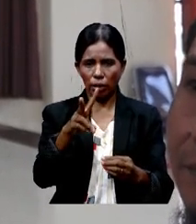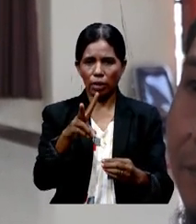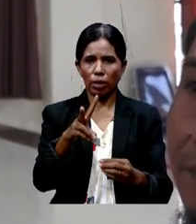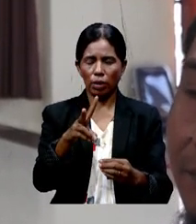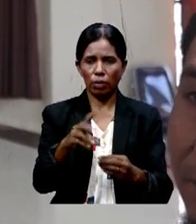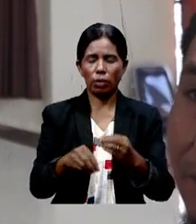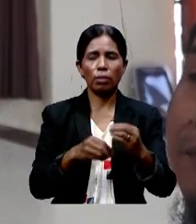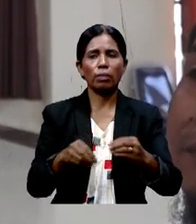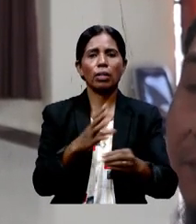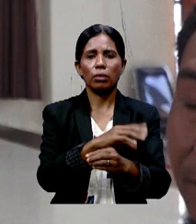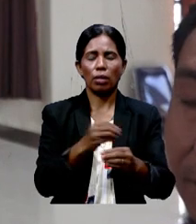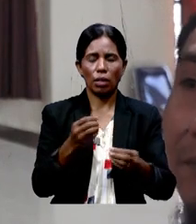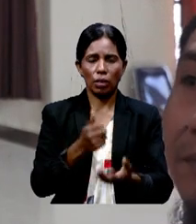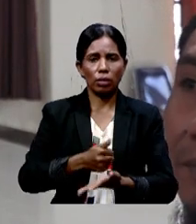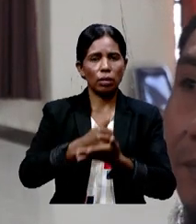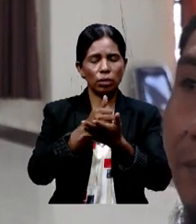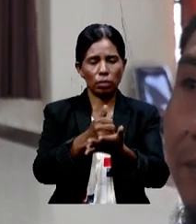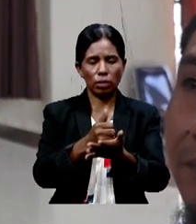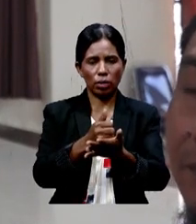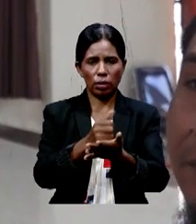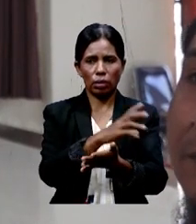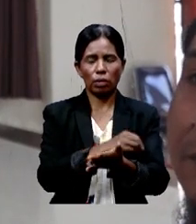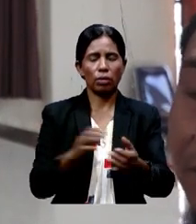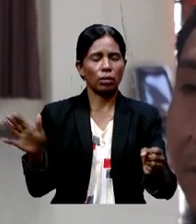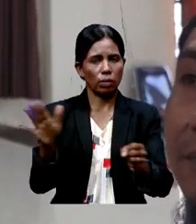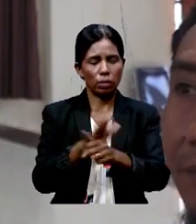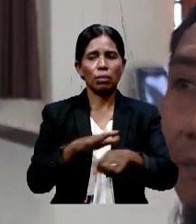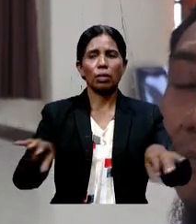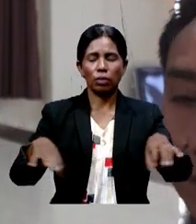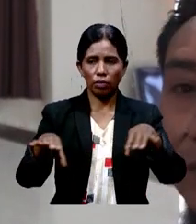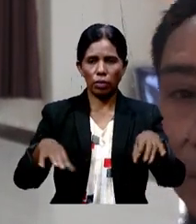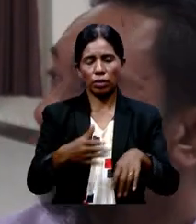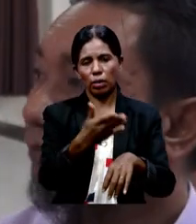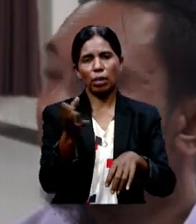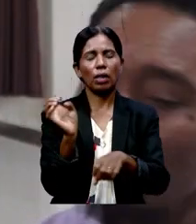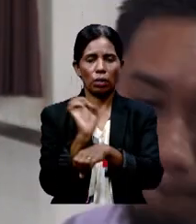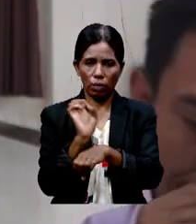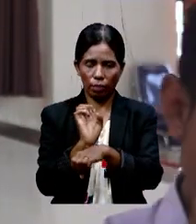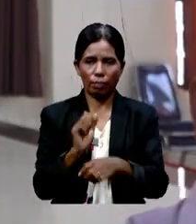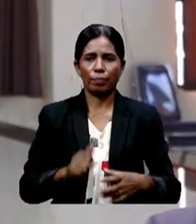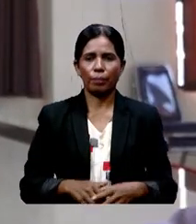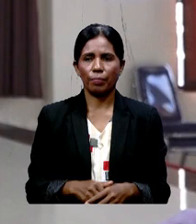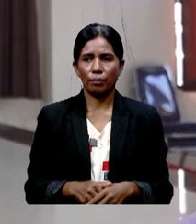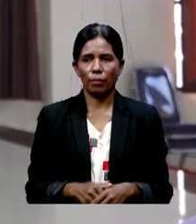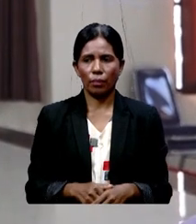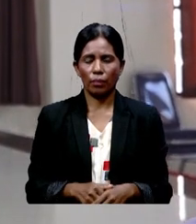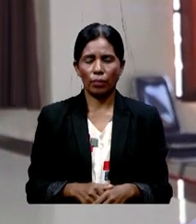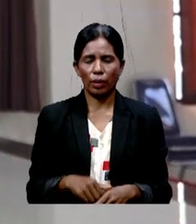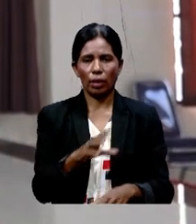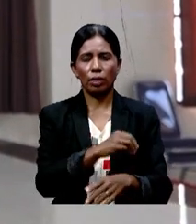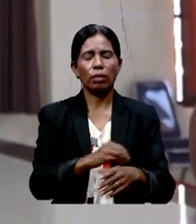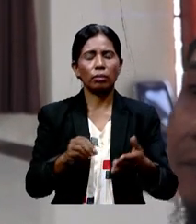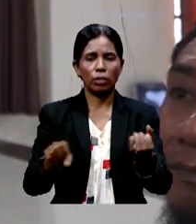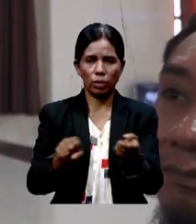not growing fast enough to create sufficient jobs in the economy. So the main contributor